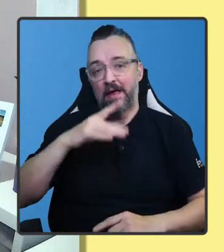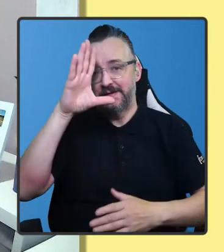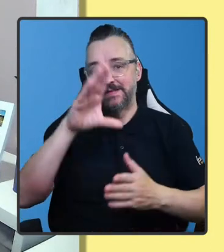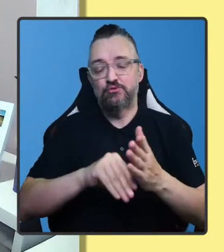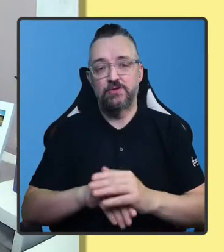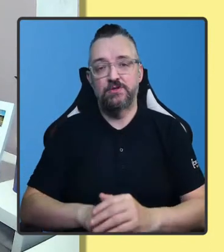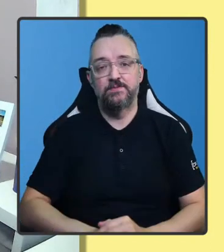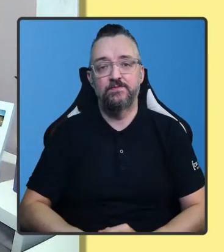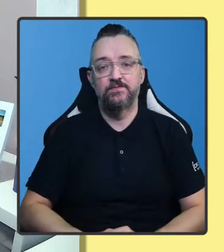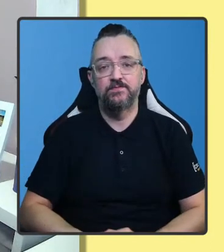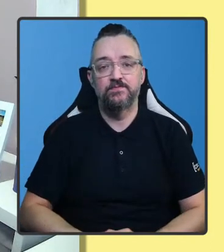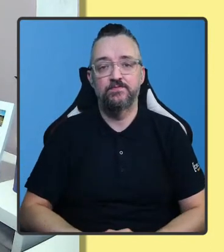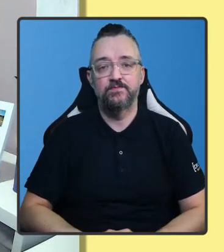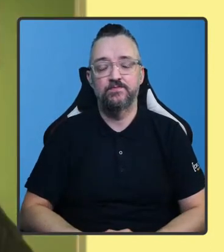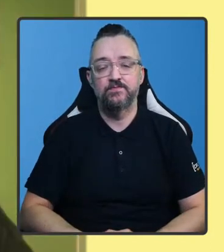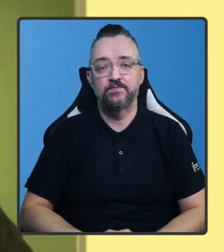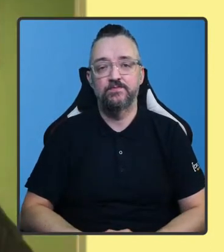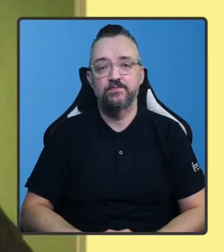have.